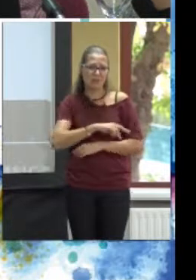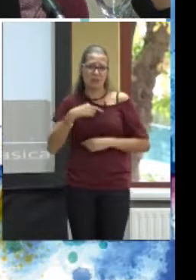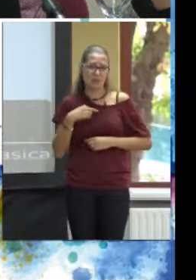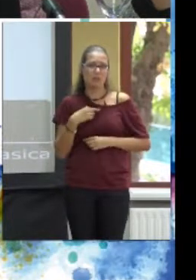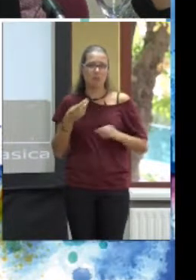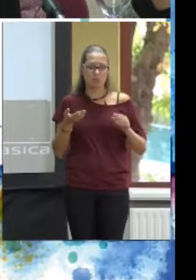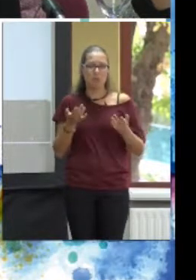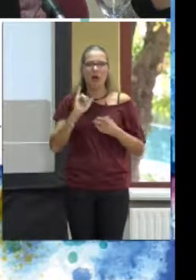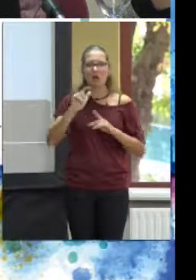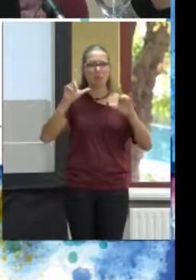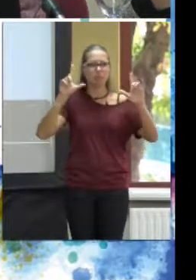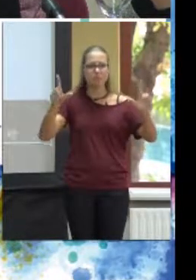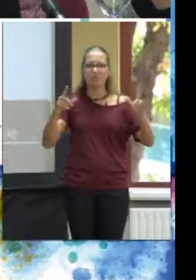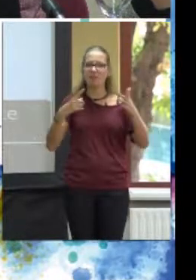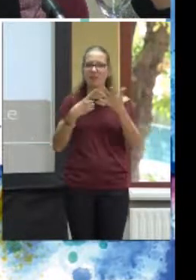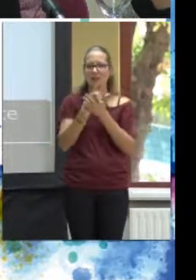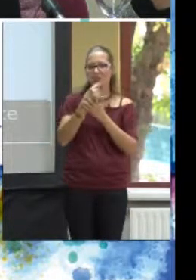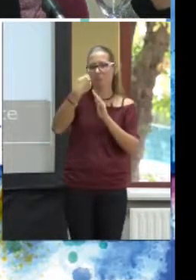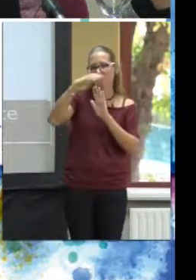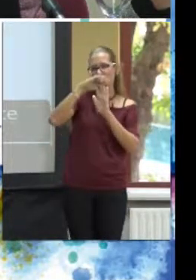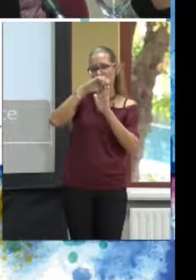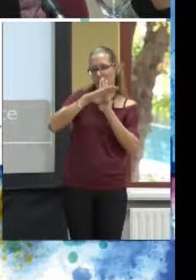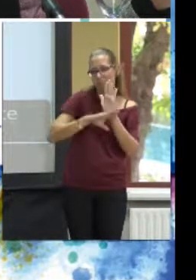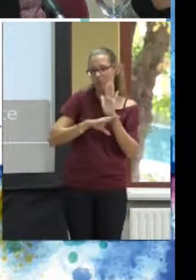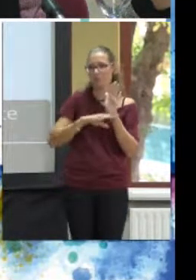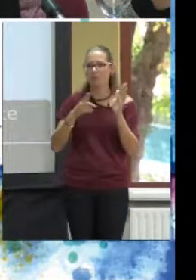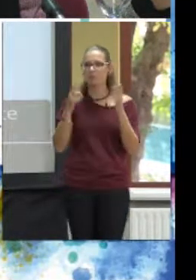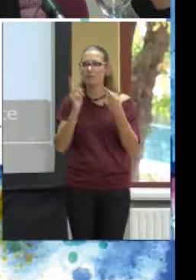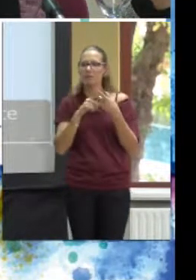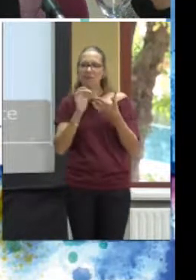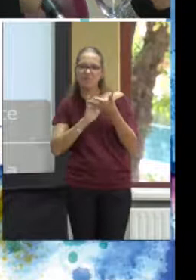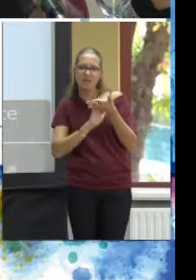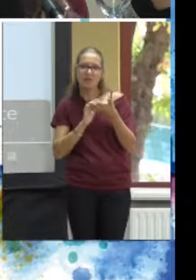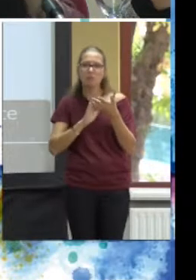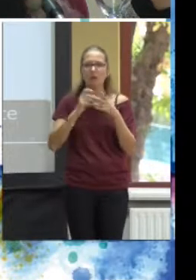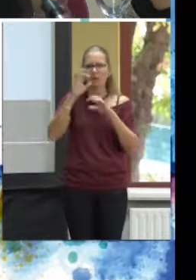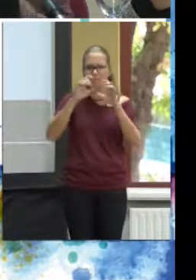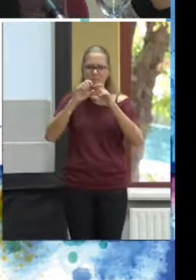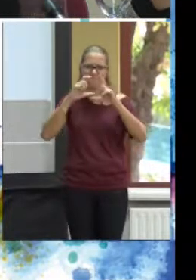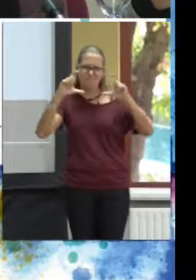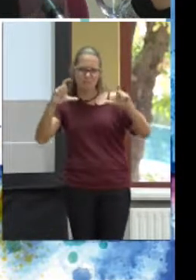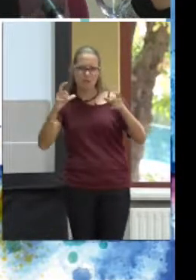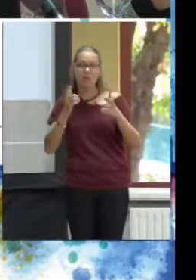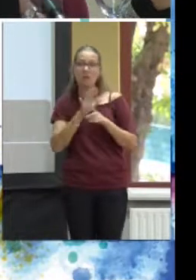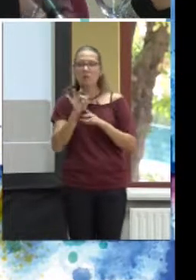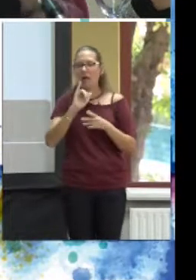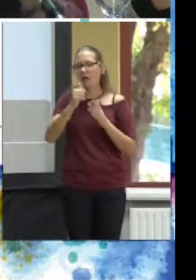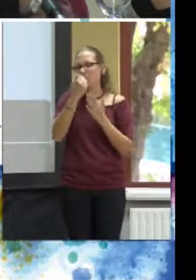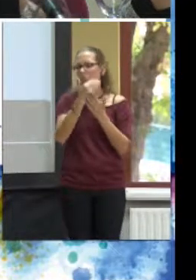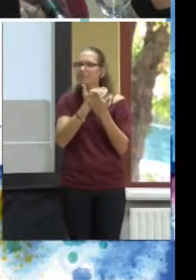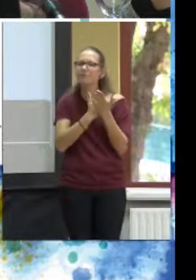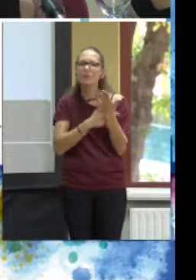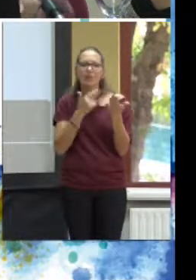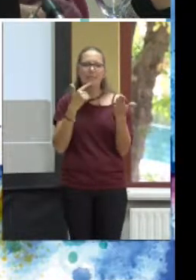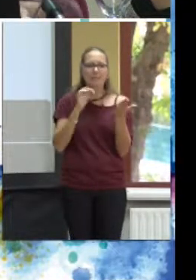a general directory with variety macro characters, with all the